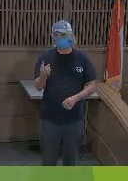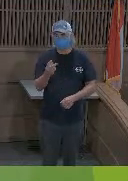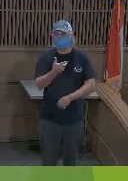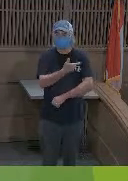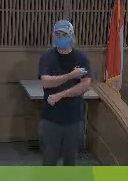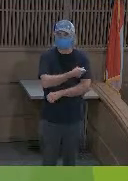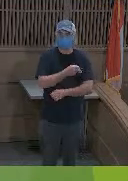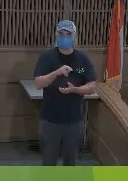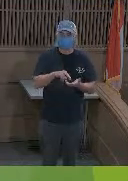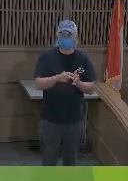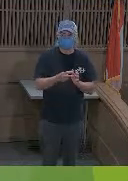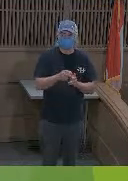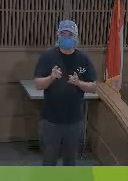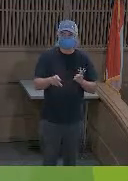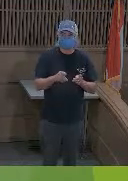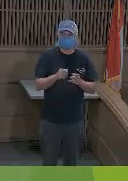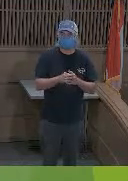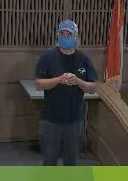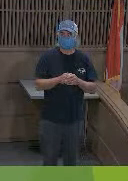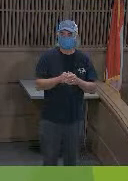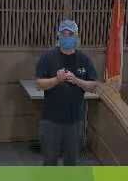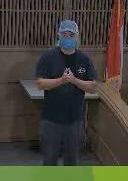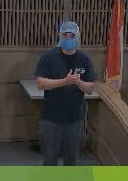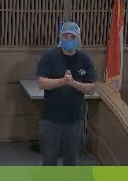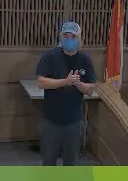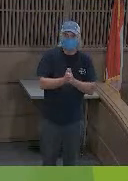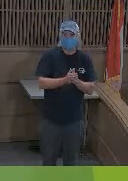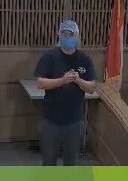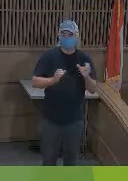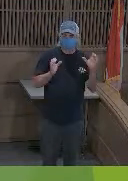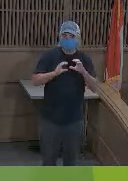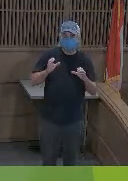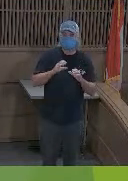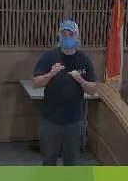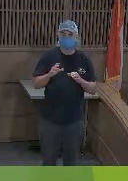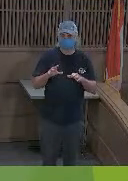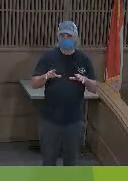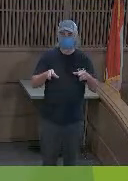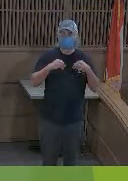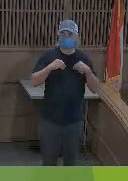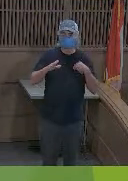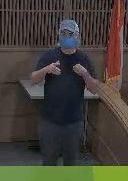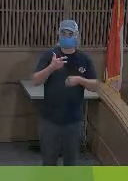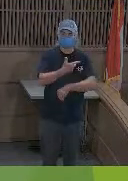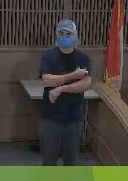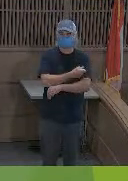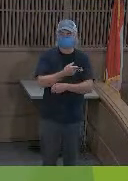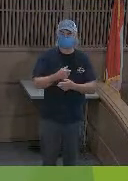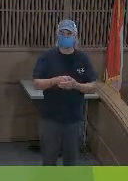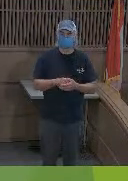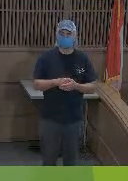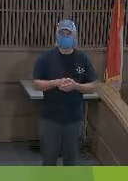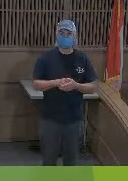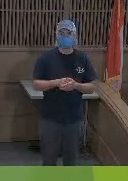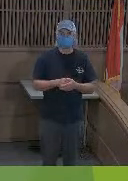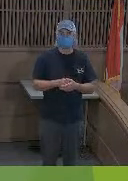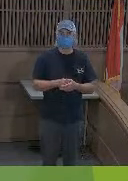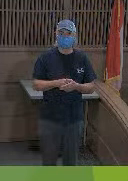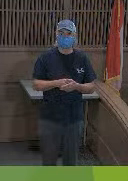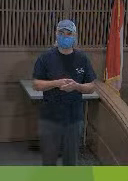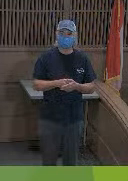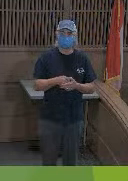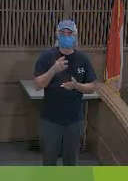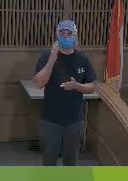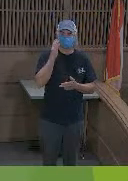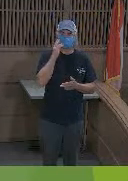the vaccination. Unfortunately, I don't have the numbers from June because we didn't meet in June. These are numbers that Dr. Lewis gives us, but you